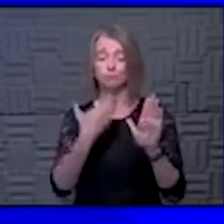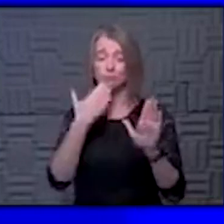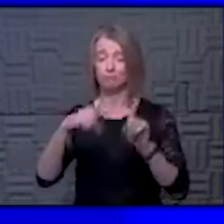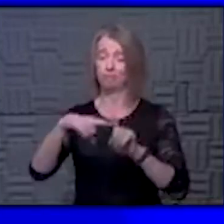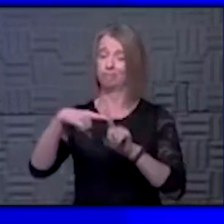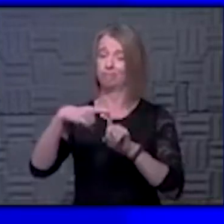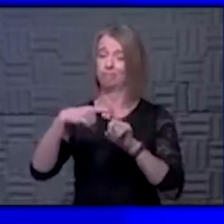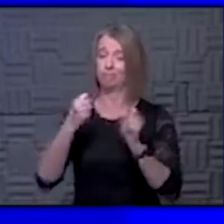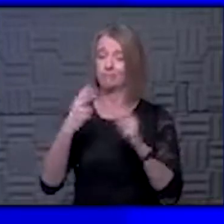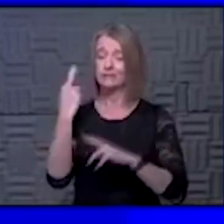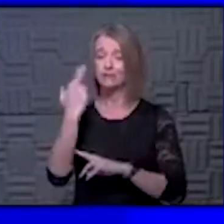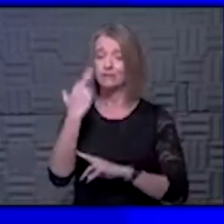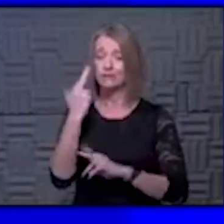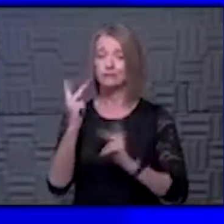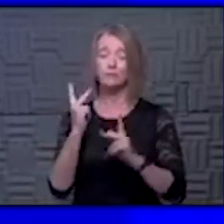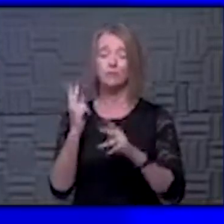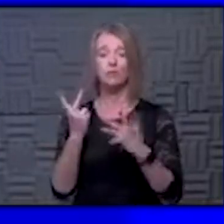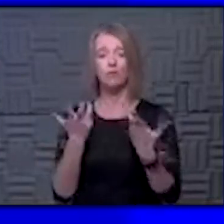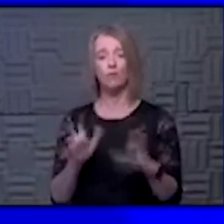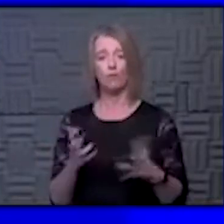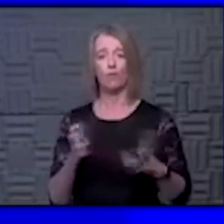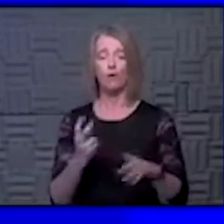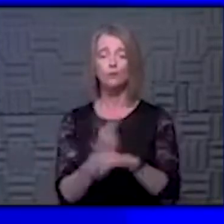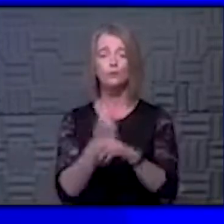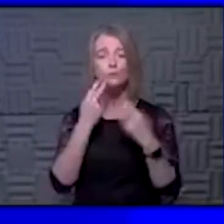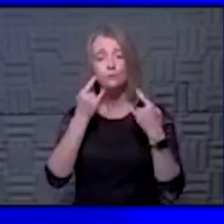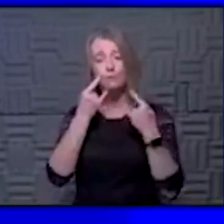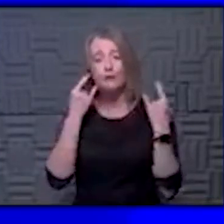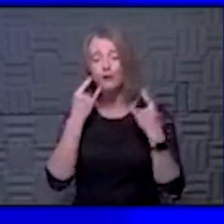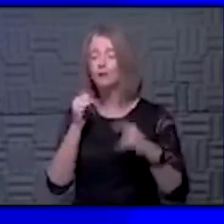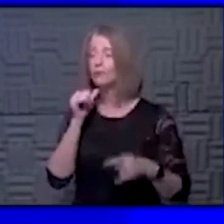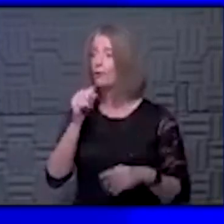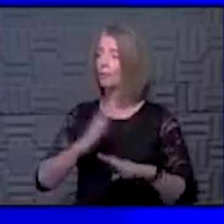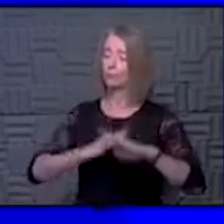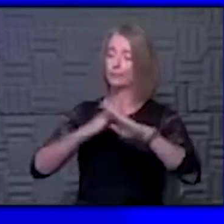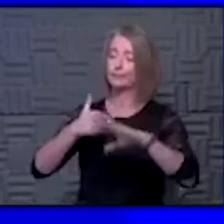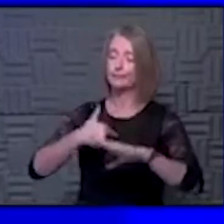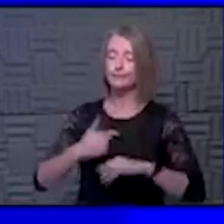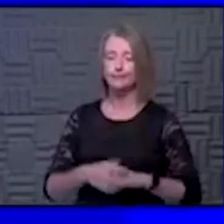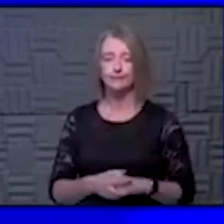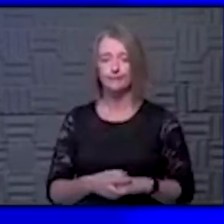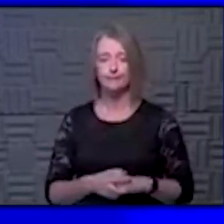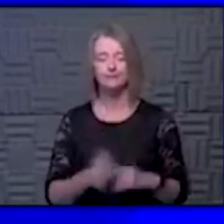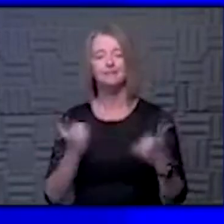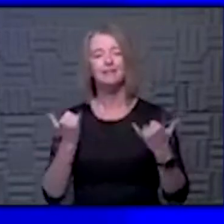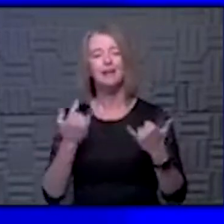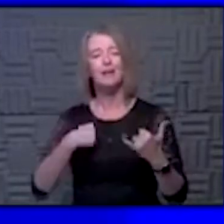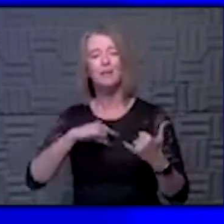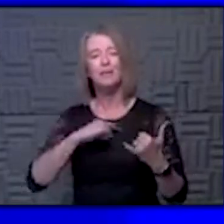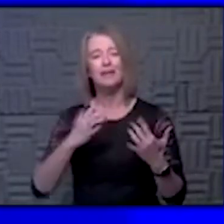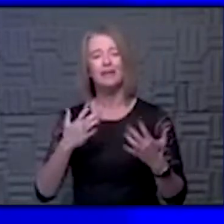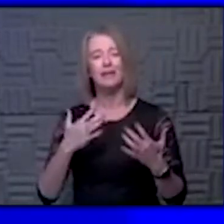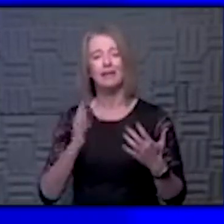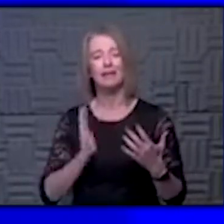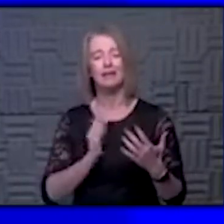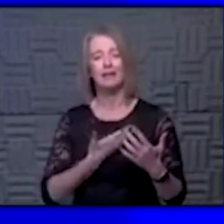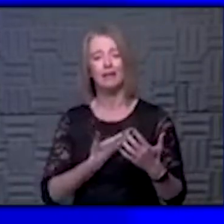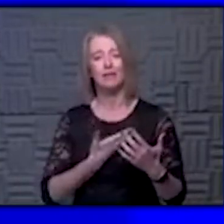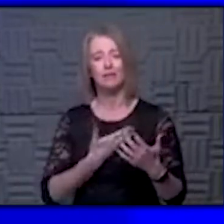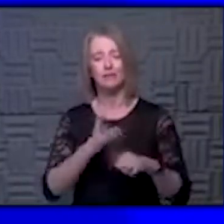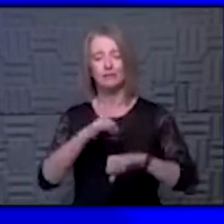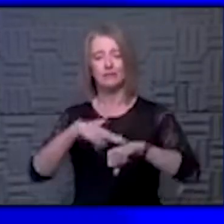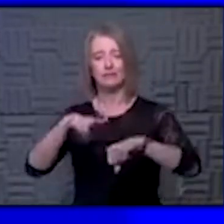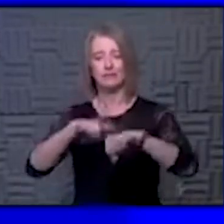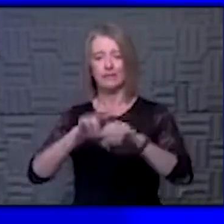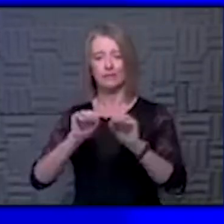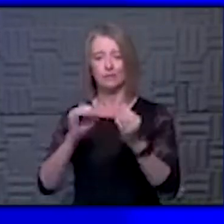for many reasons, there have been holdouts to wearing masks. One of those has been, well, it doesn't protect me. And now we have, our